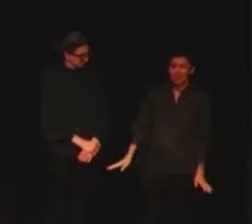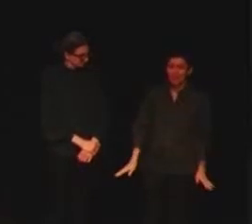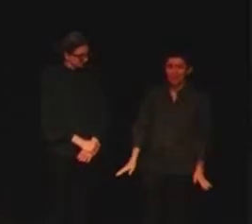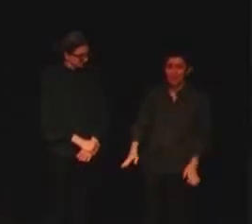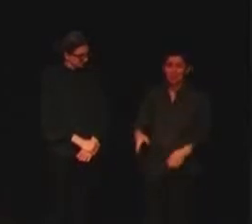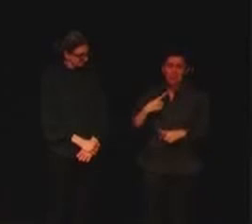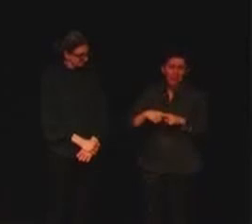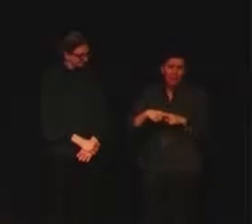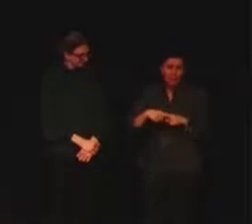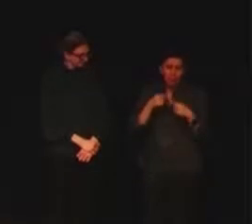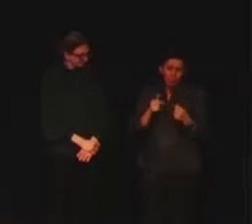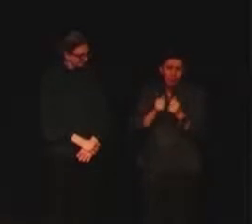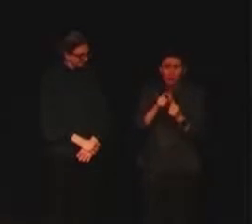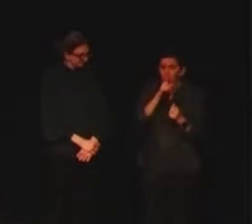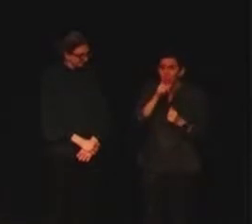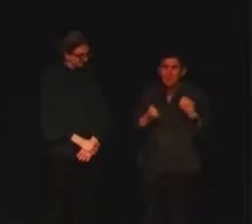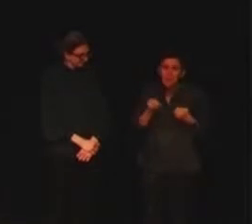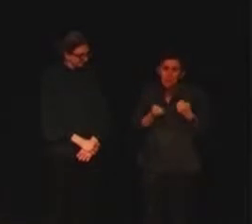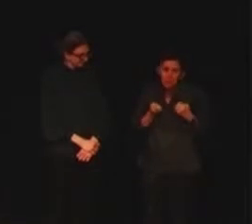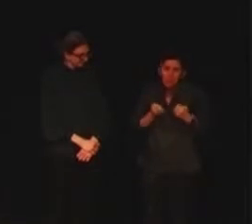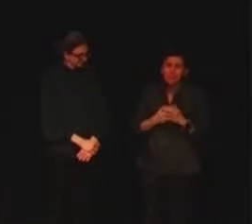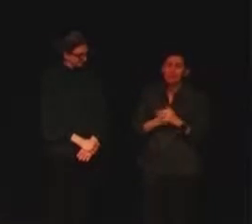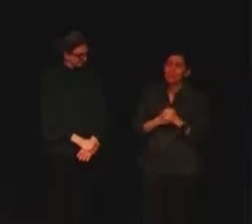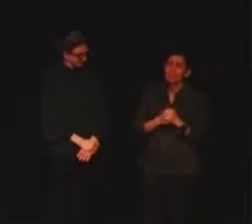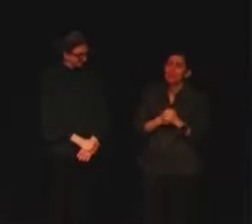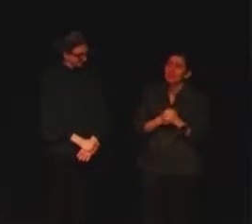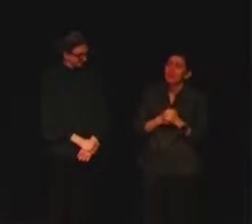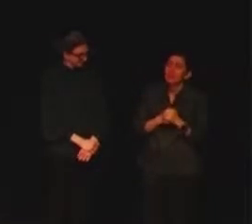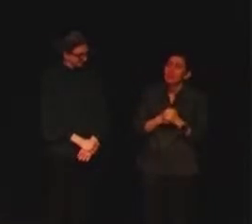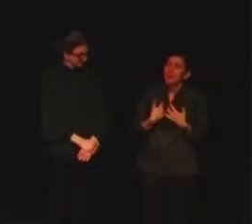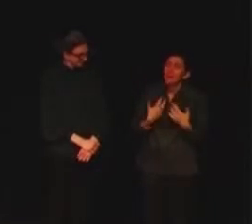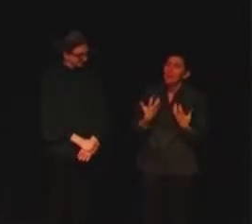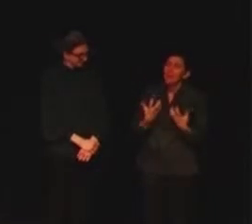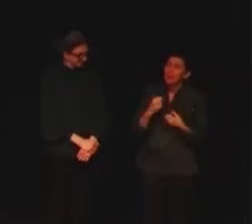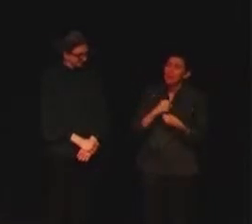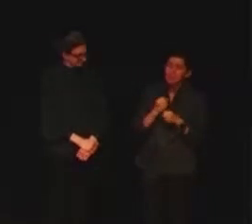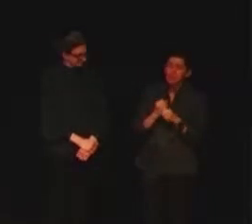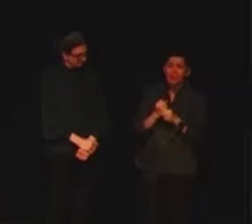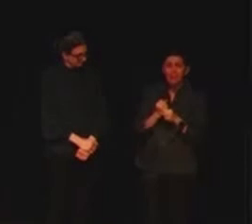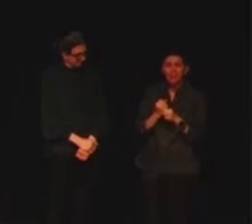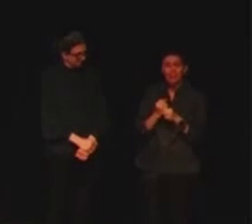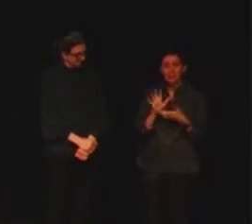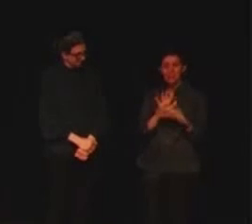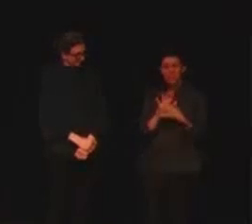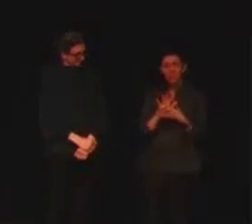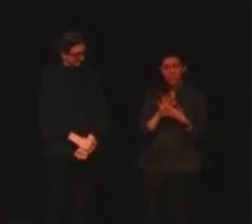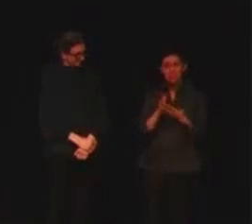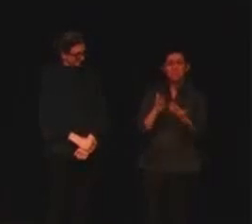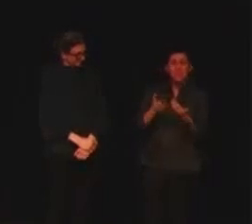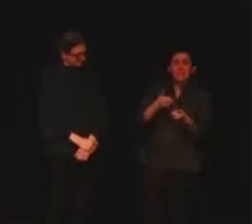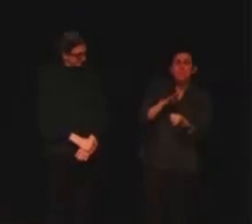I wanted to make it accessible and kind of digestible, I guess, in terms of